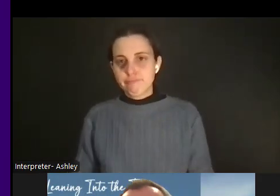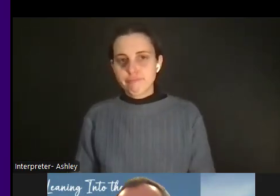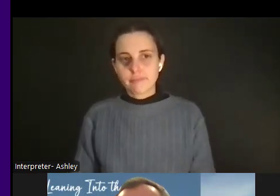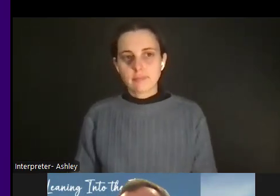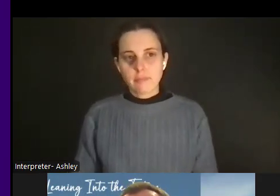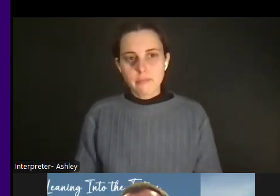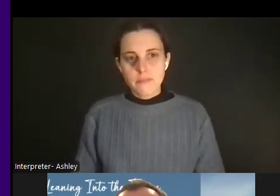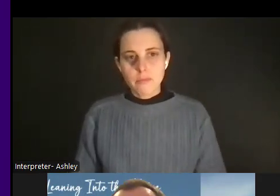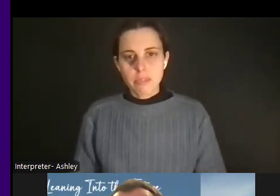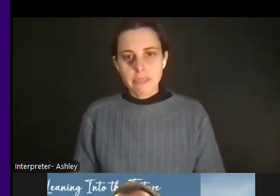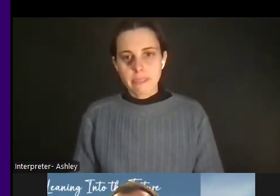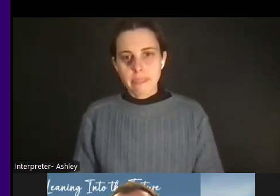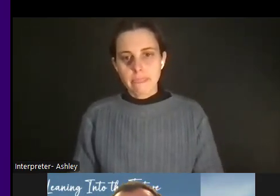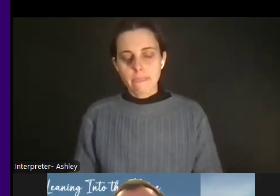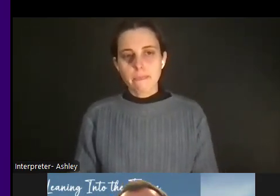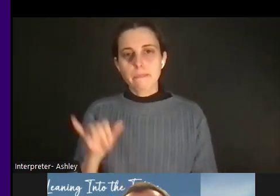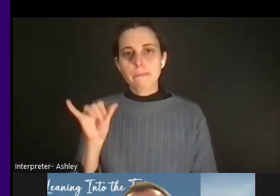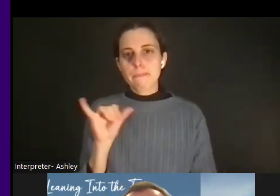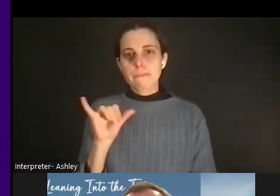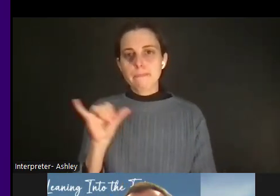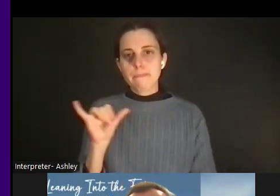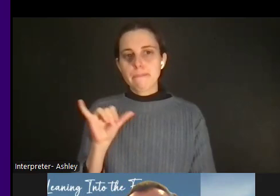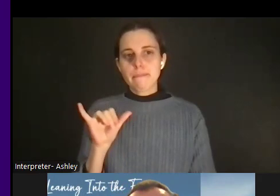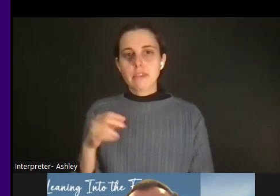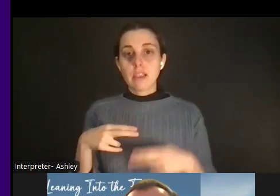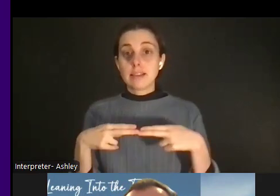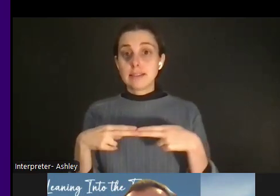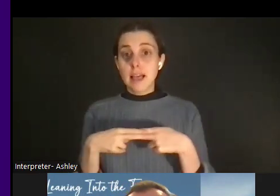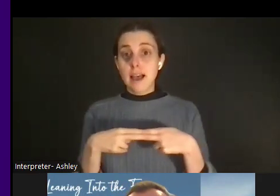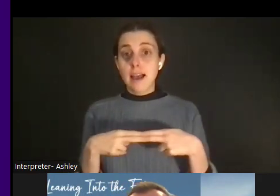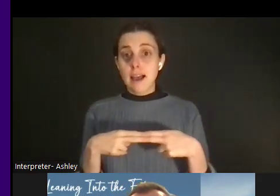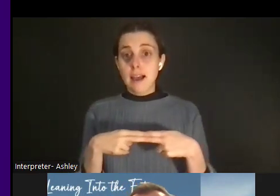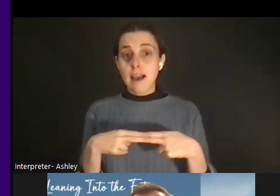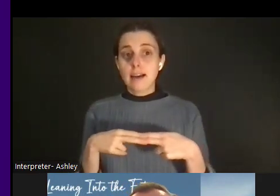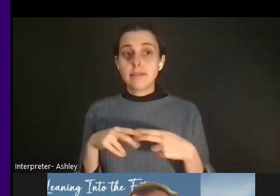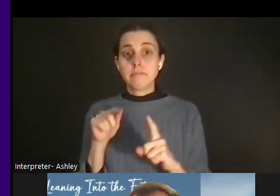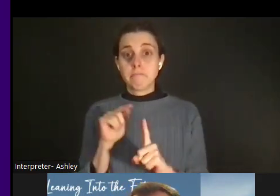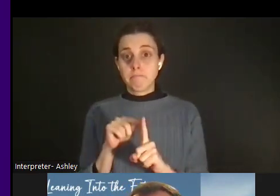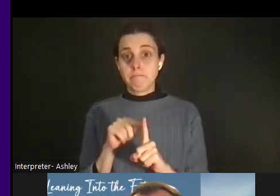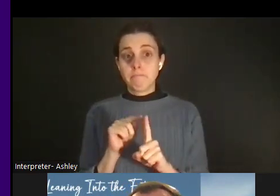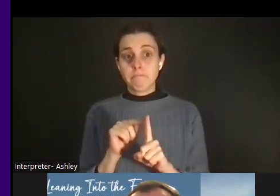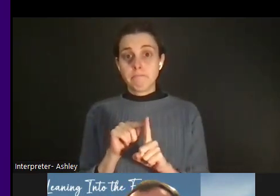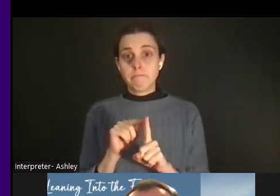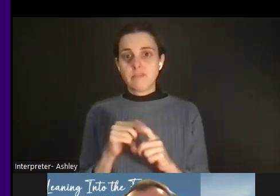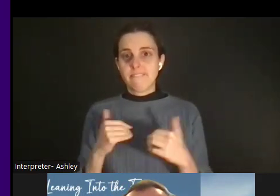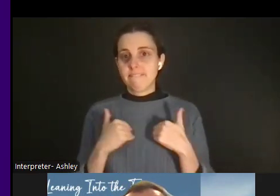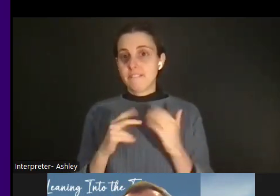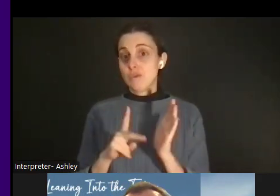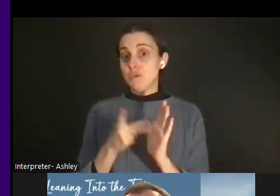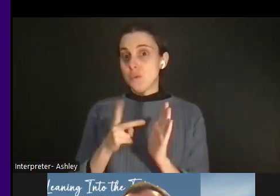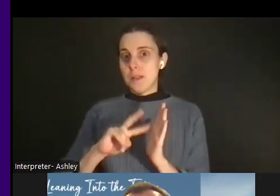And also a comment on the slide deck. So the deck was designed with dual purpose today.